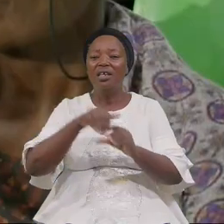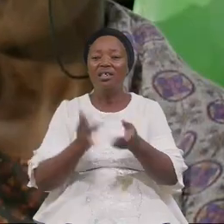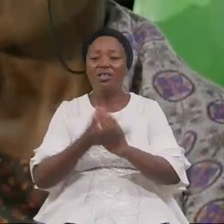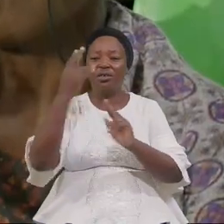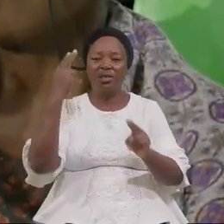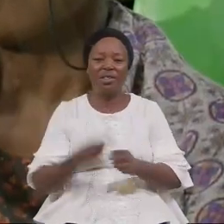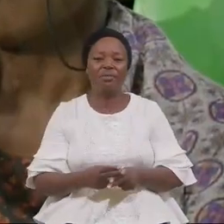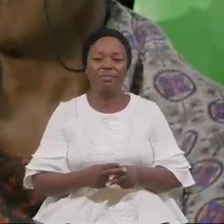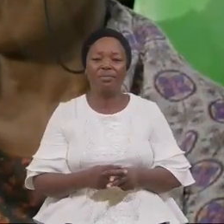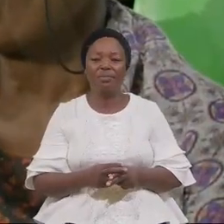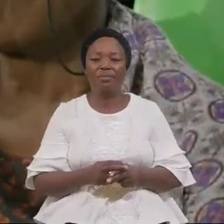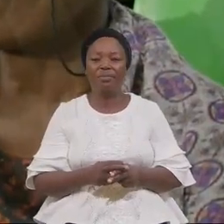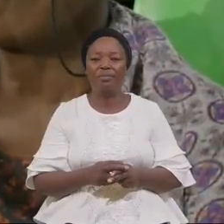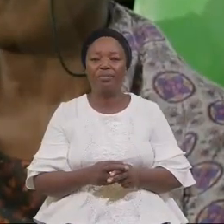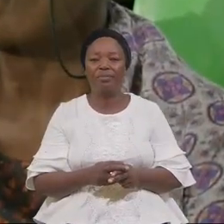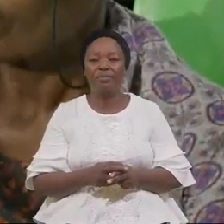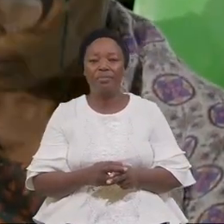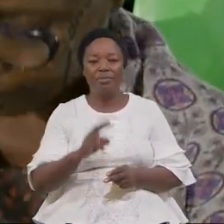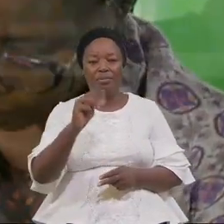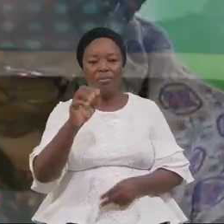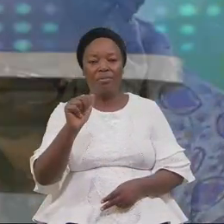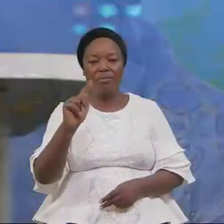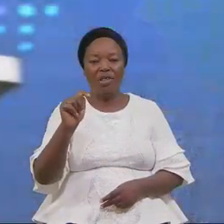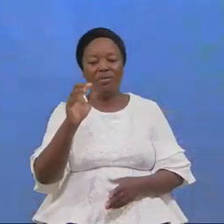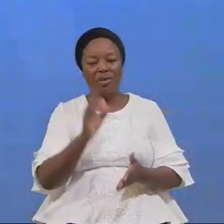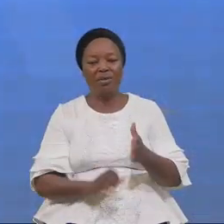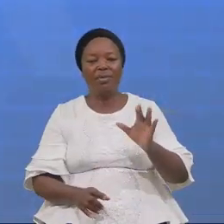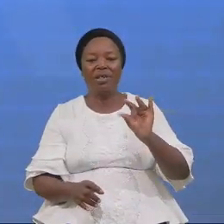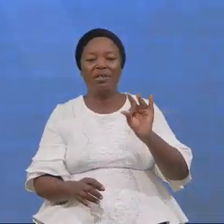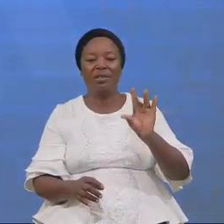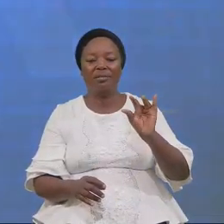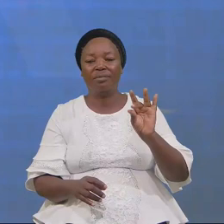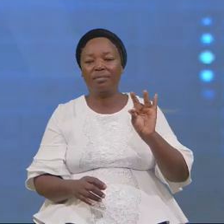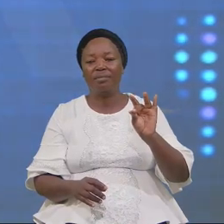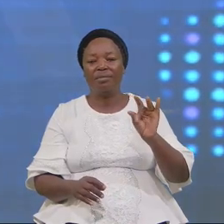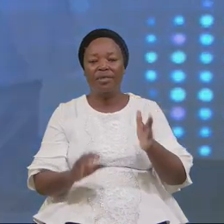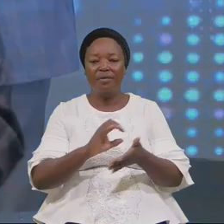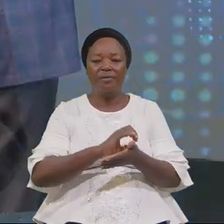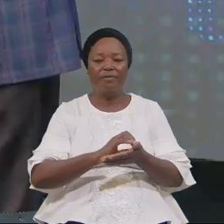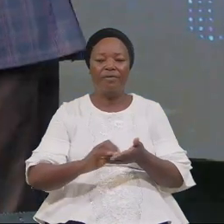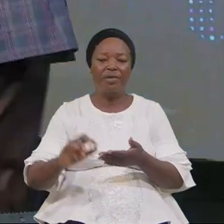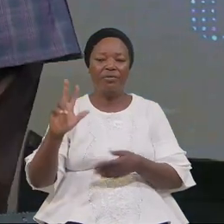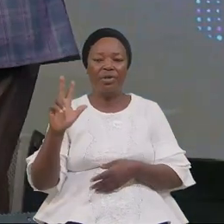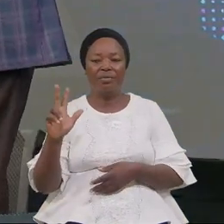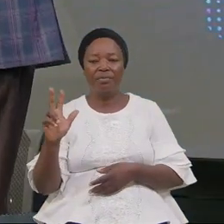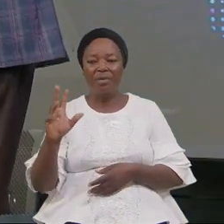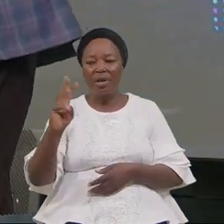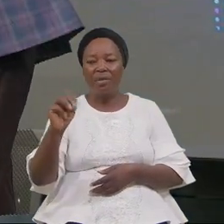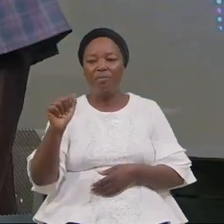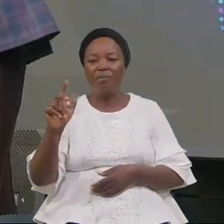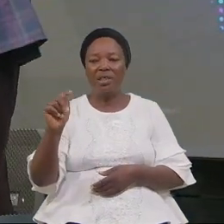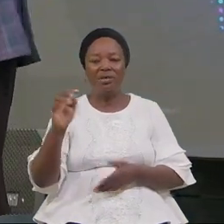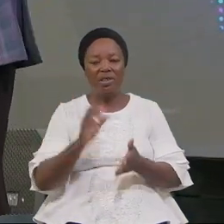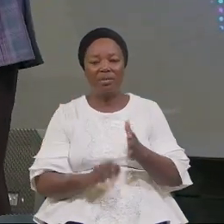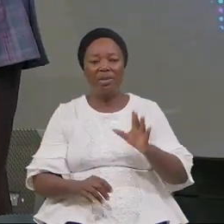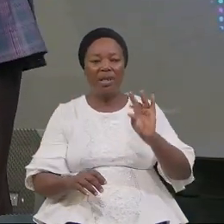Jesus' name. Matthew chapter 18, verse 3. Matthew chapter 18, verse